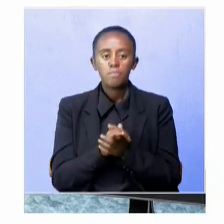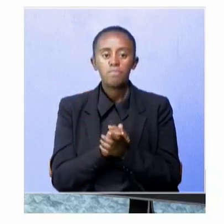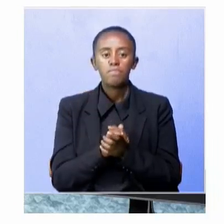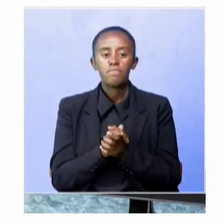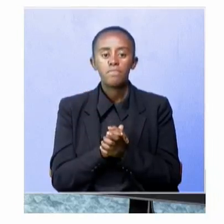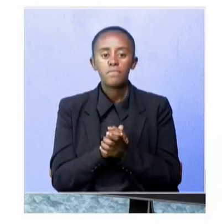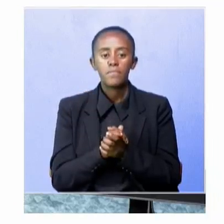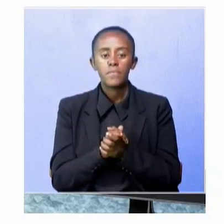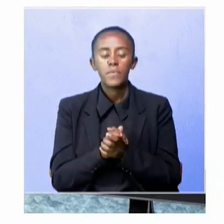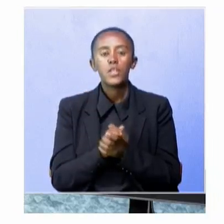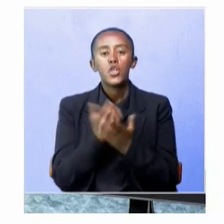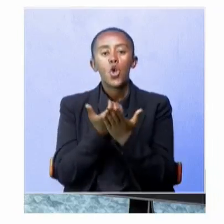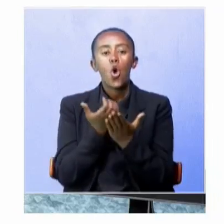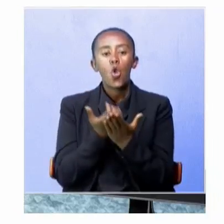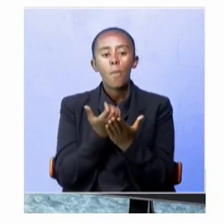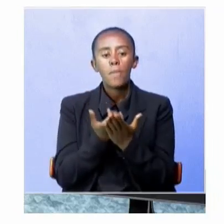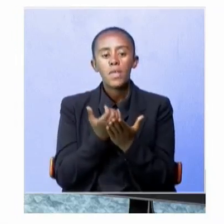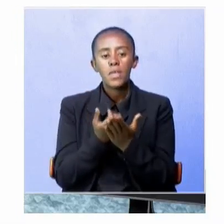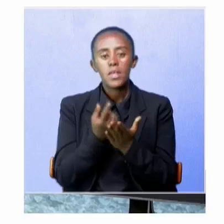economy